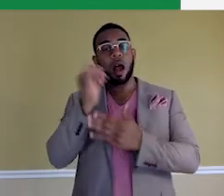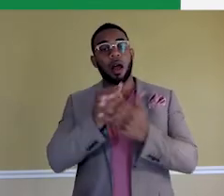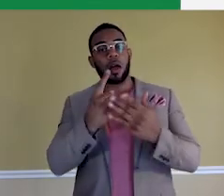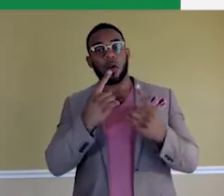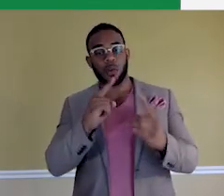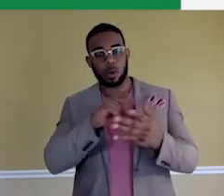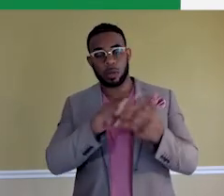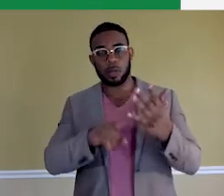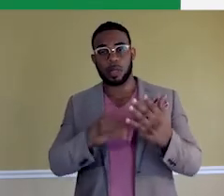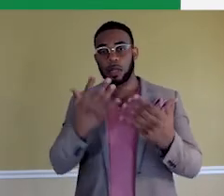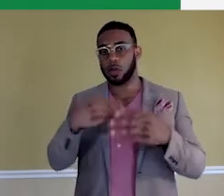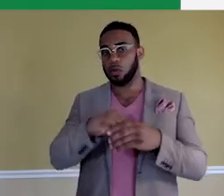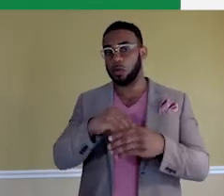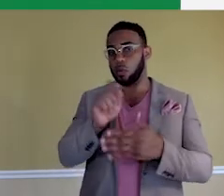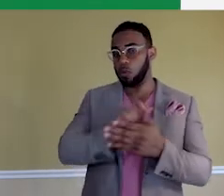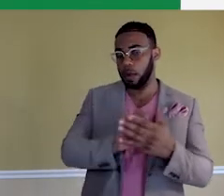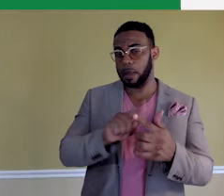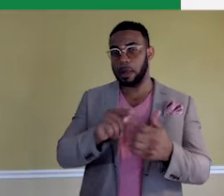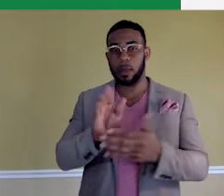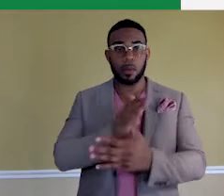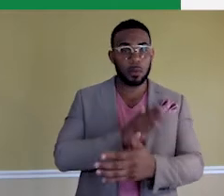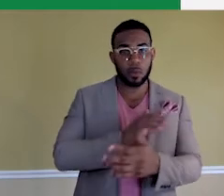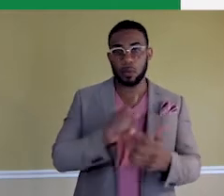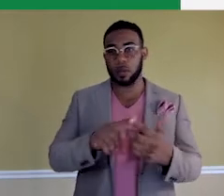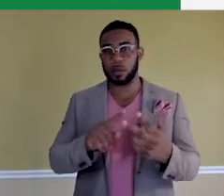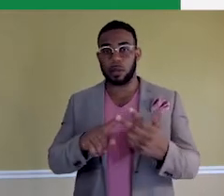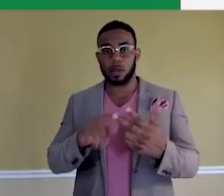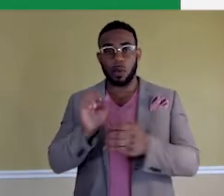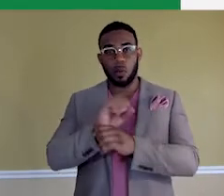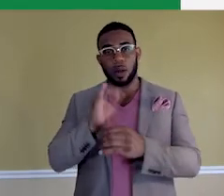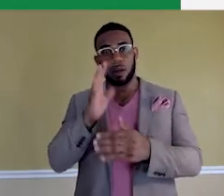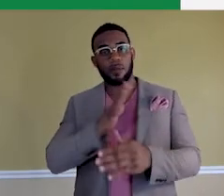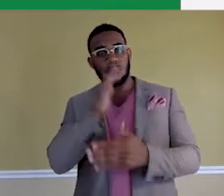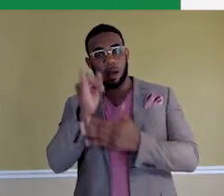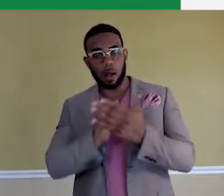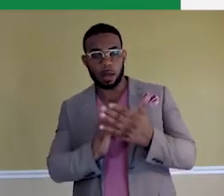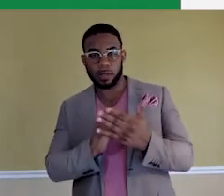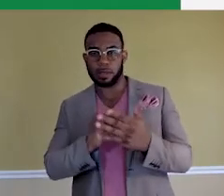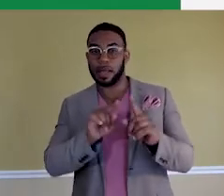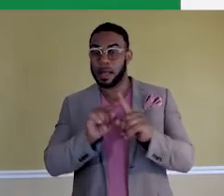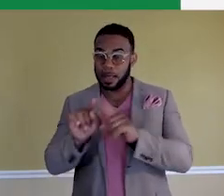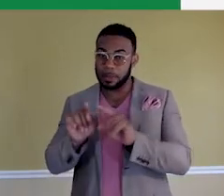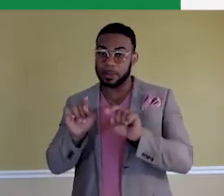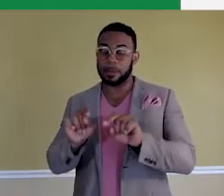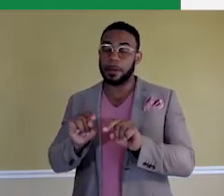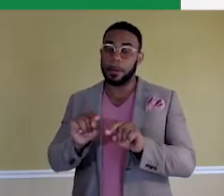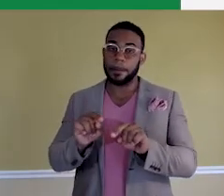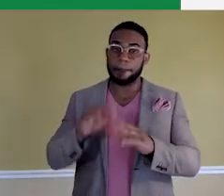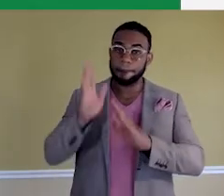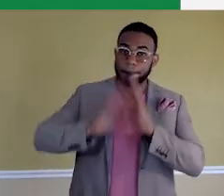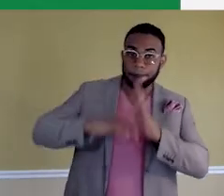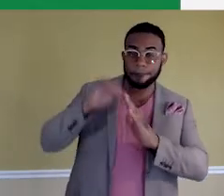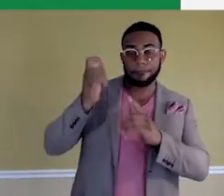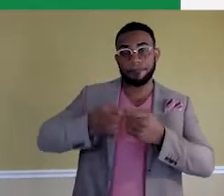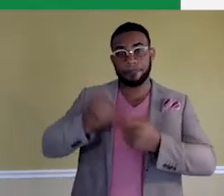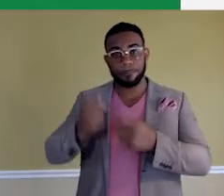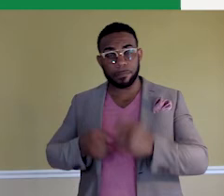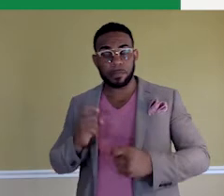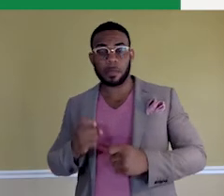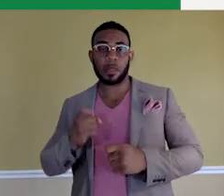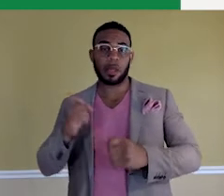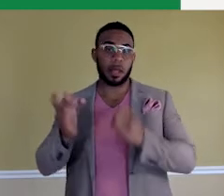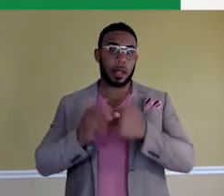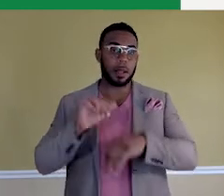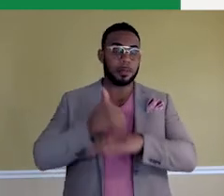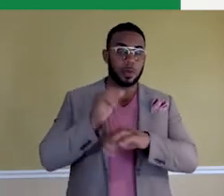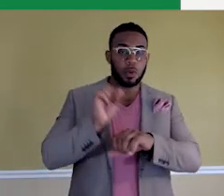include writings, music, and work of the fine arts. And as such, paintings and sculptures and technology-based